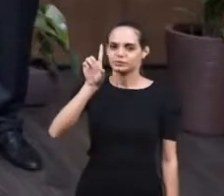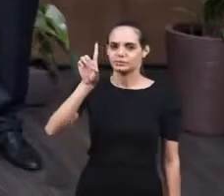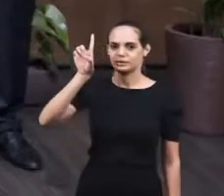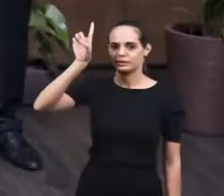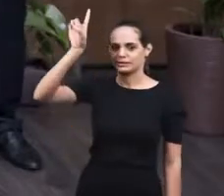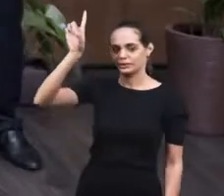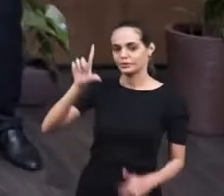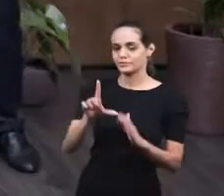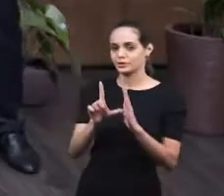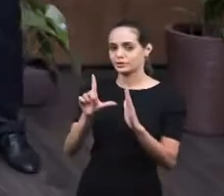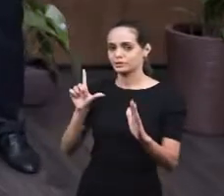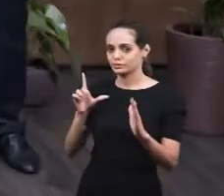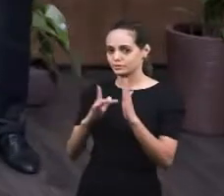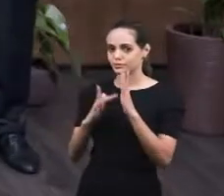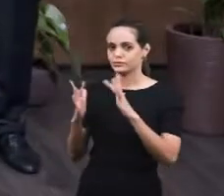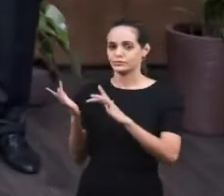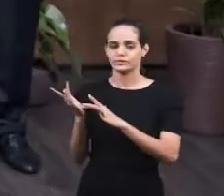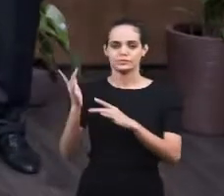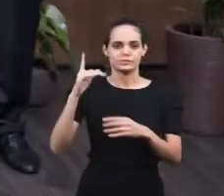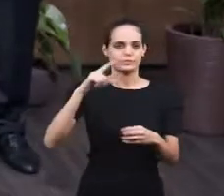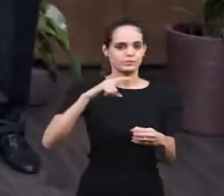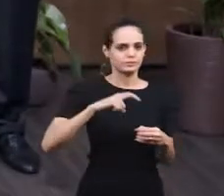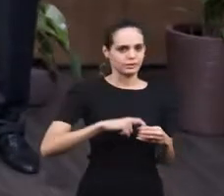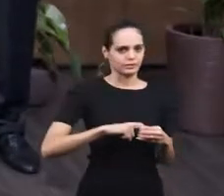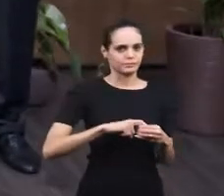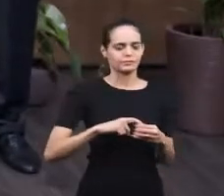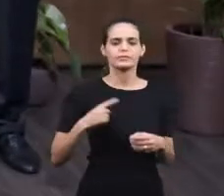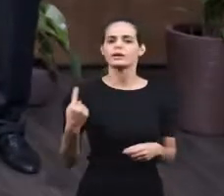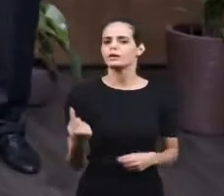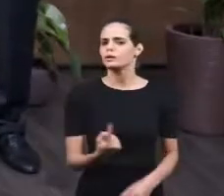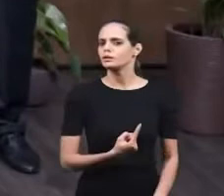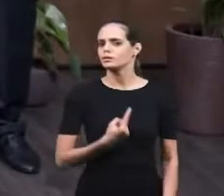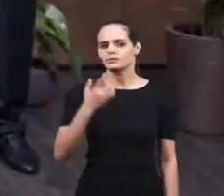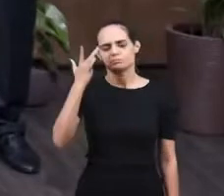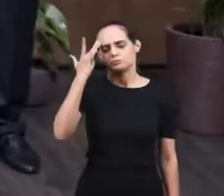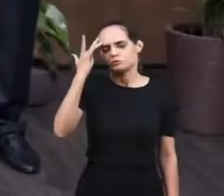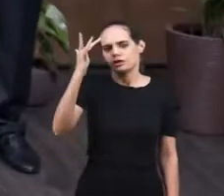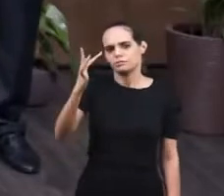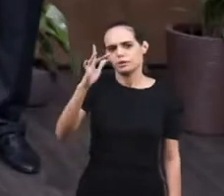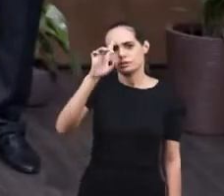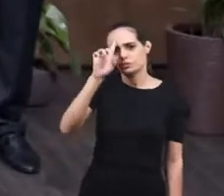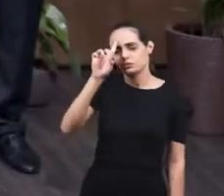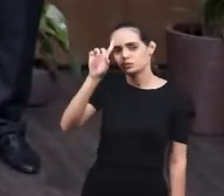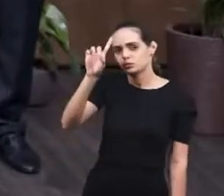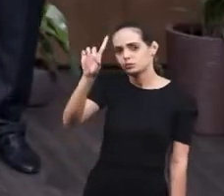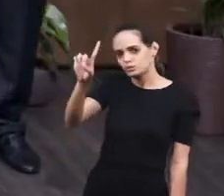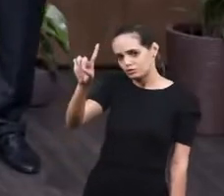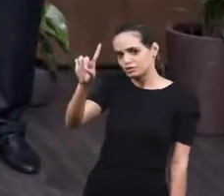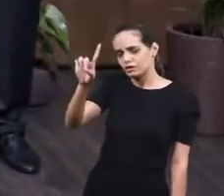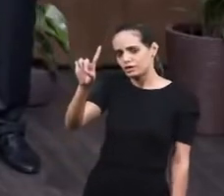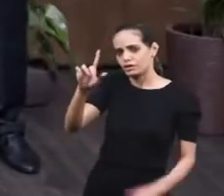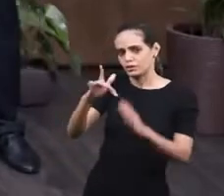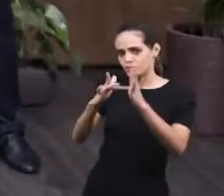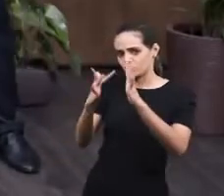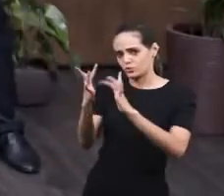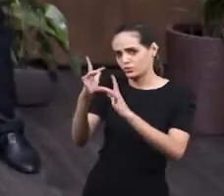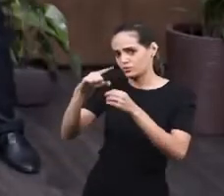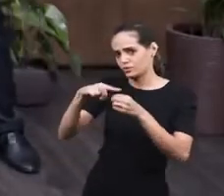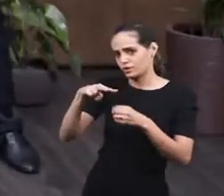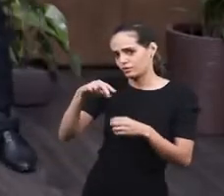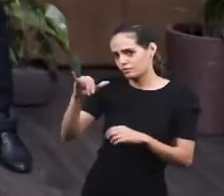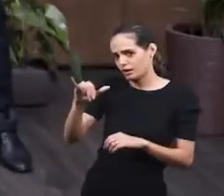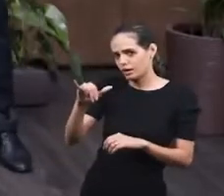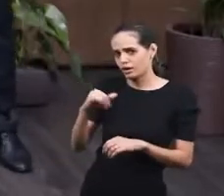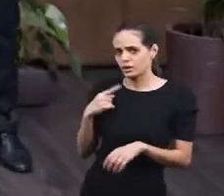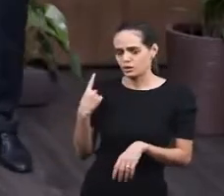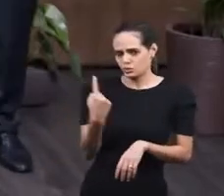before God, before the coming of the Lord Jesus. And we do not know. We don't know the day. We don't know when this